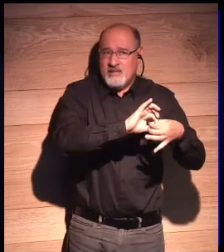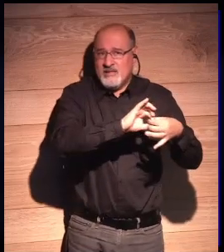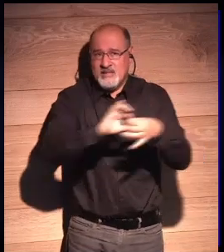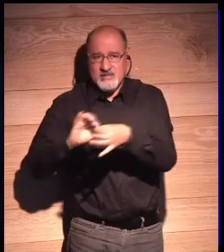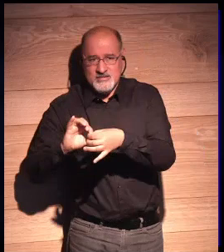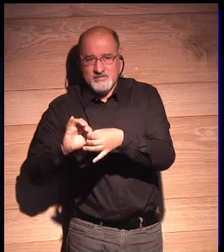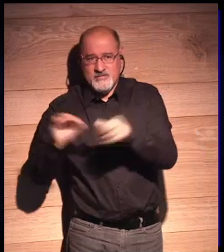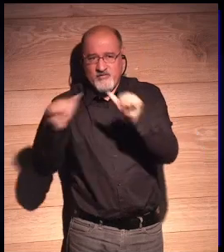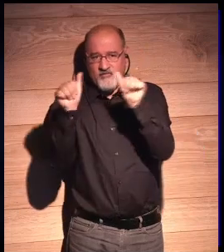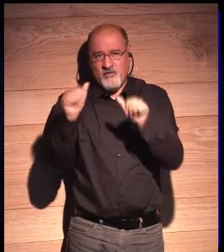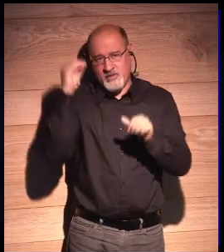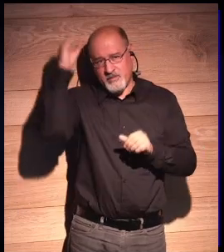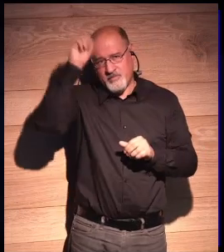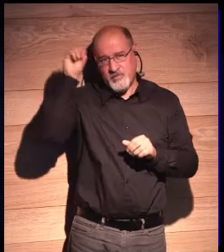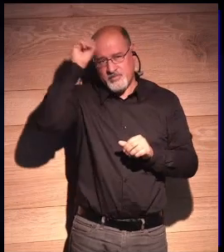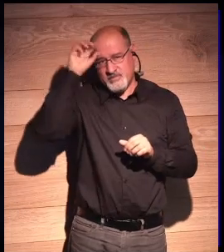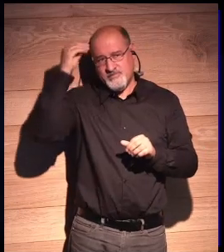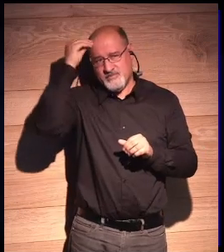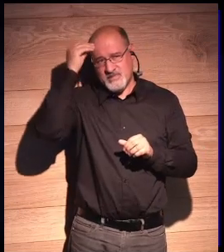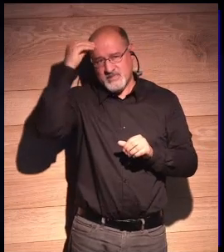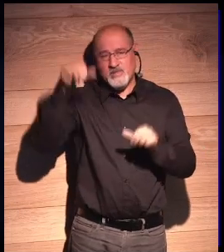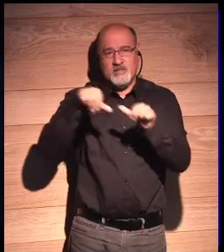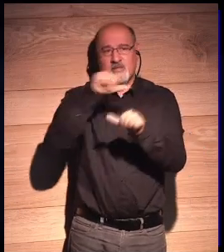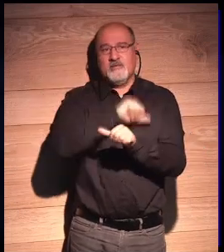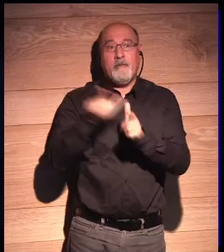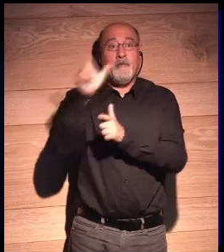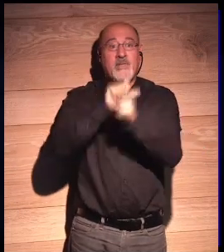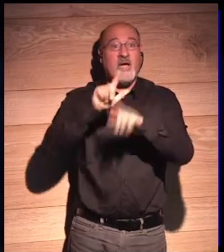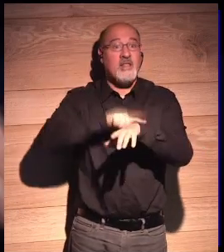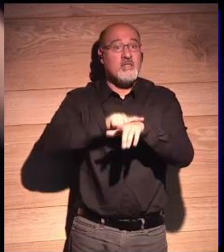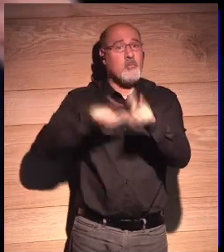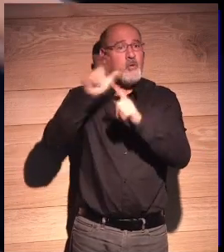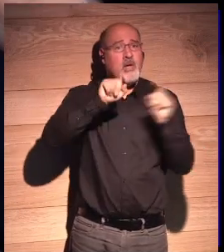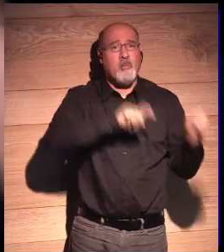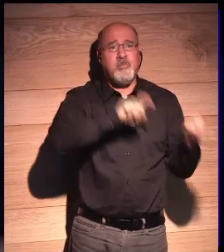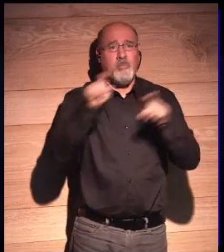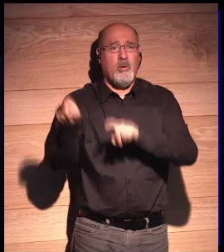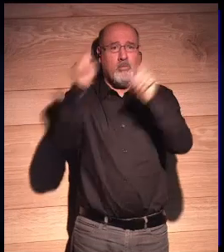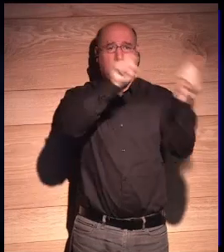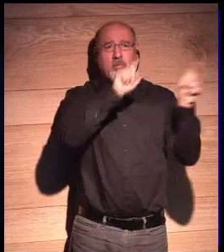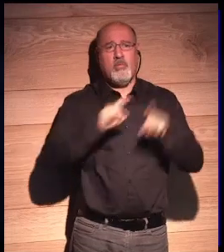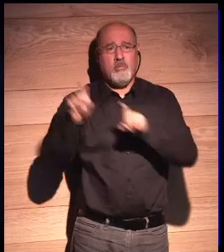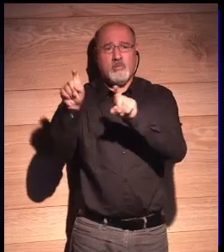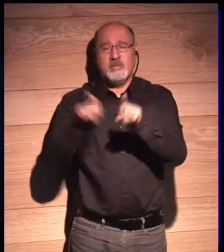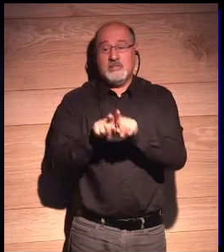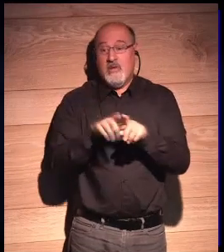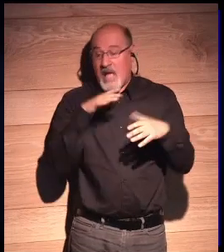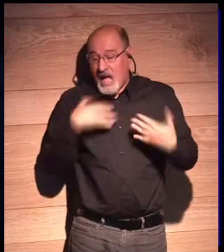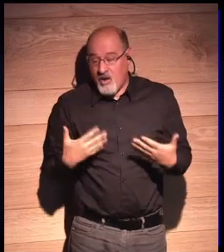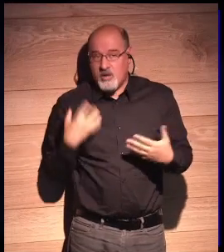a modern fairy tale. It's something that we all are aware of and think about in a way